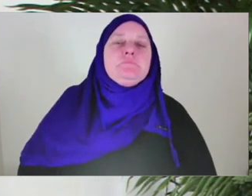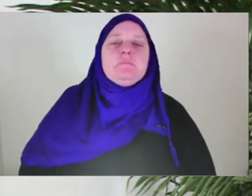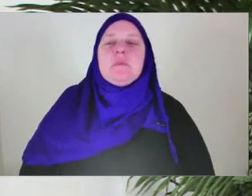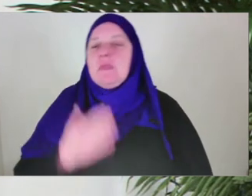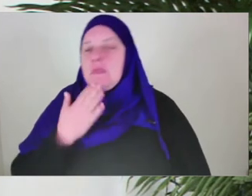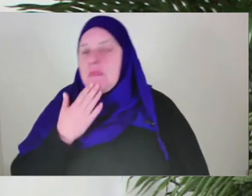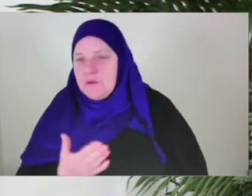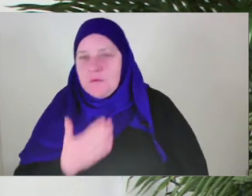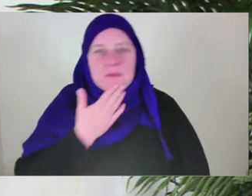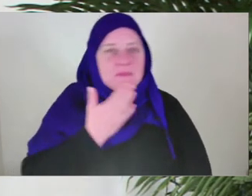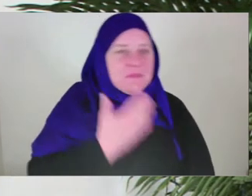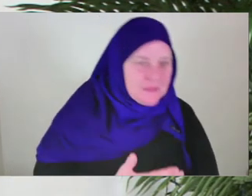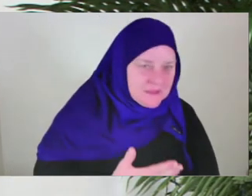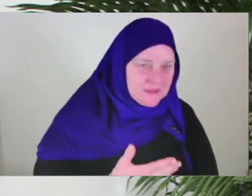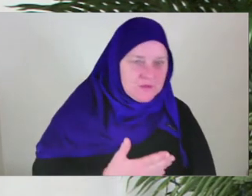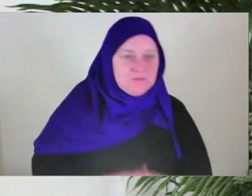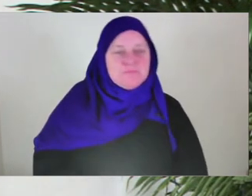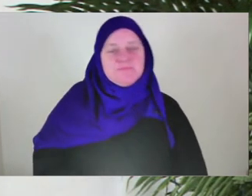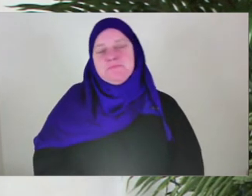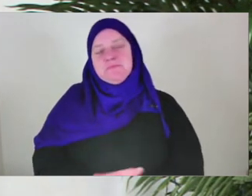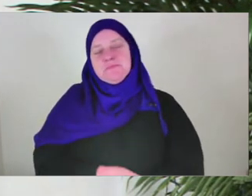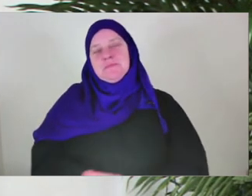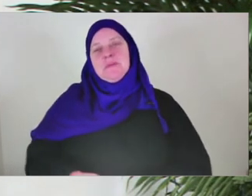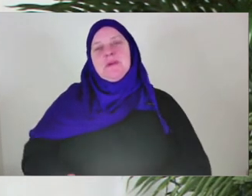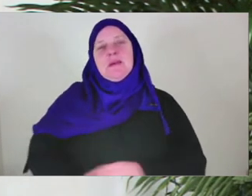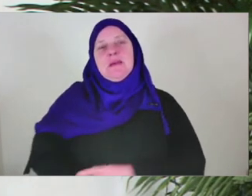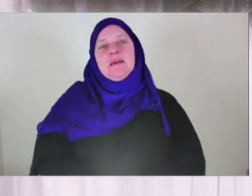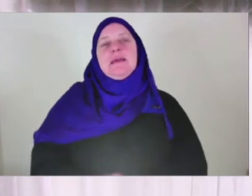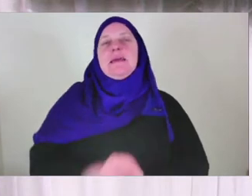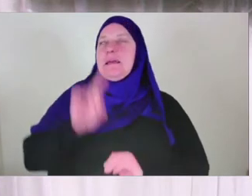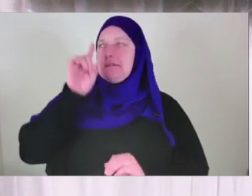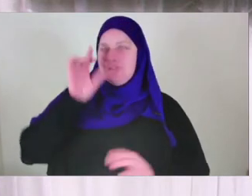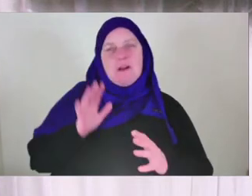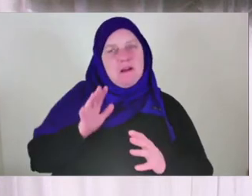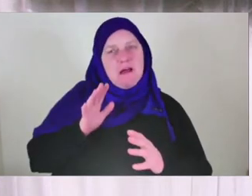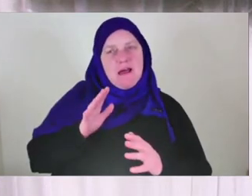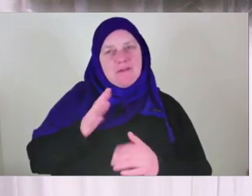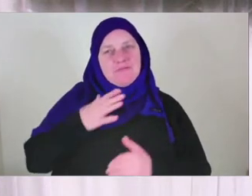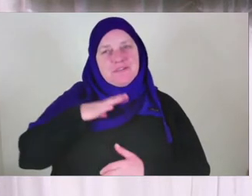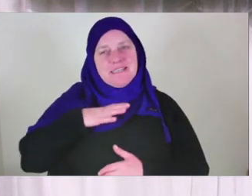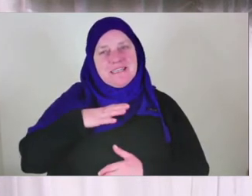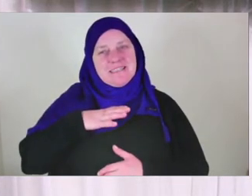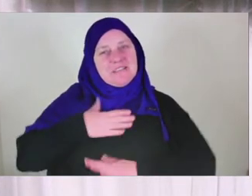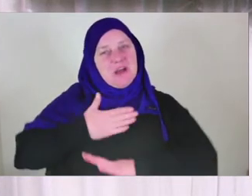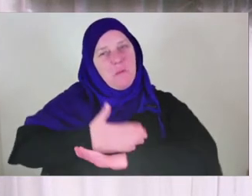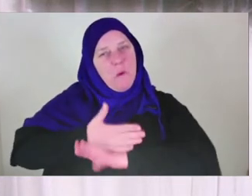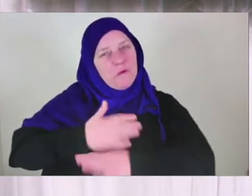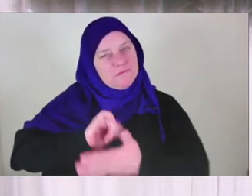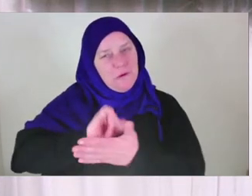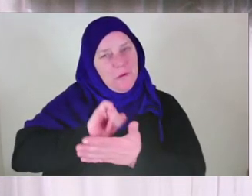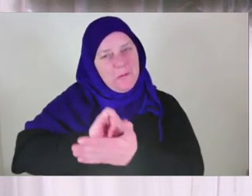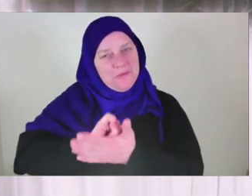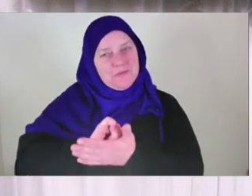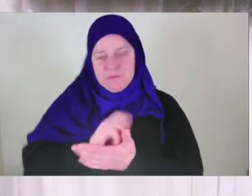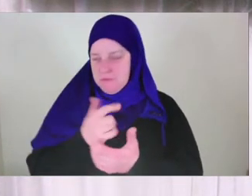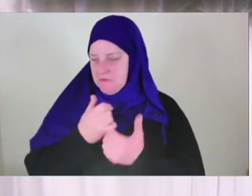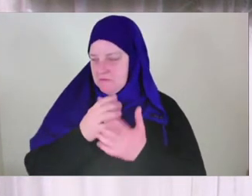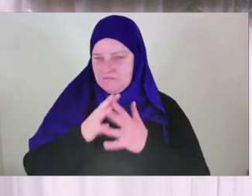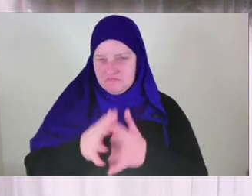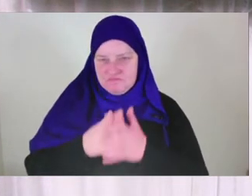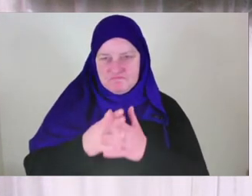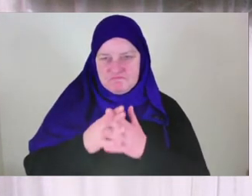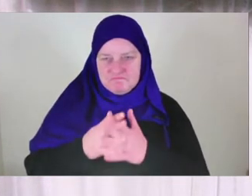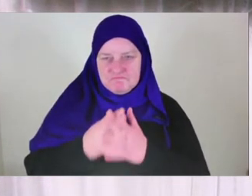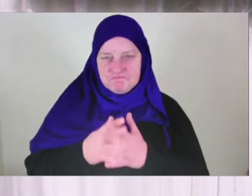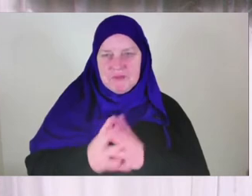much. Inshallah, it does seem like a second discussion, and as Sheikh Mohammed mentioned, a workshop session would be